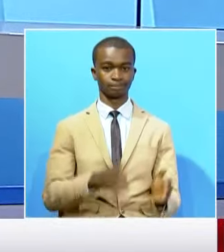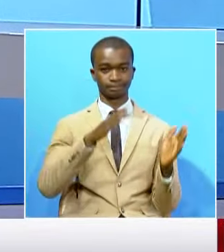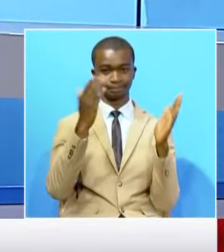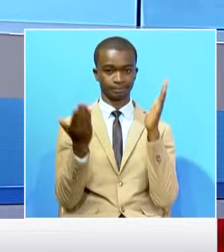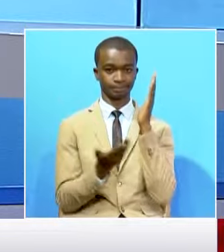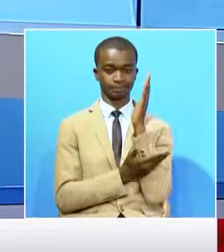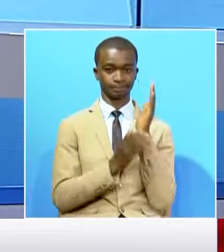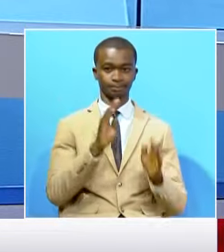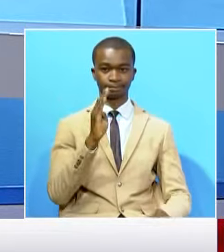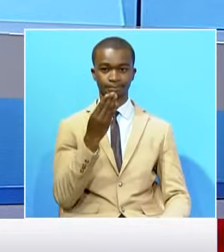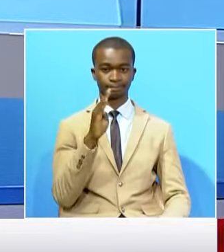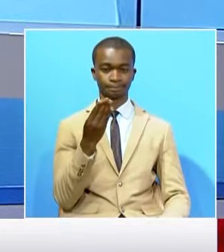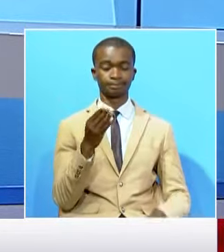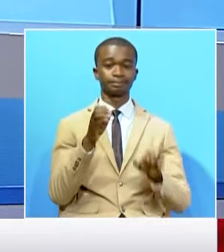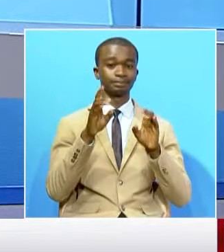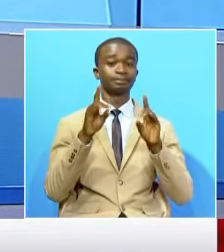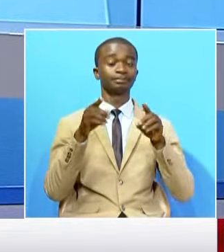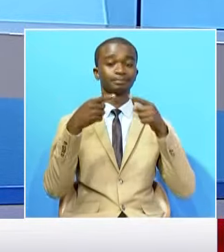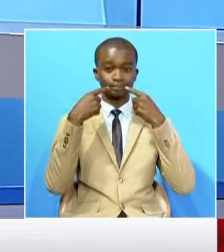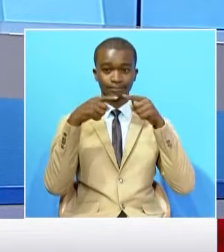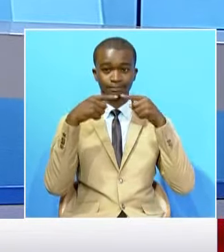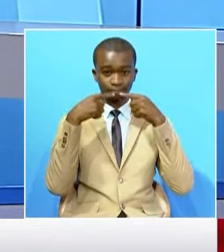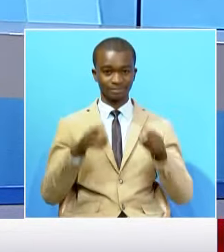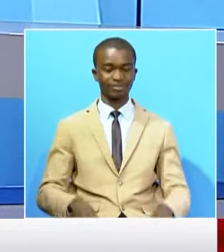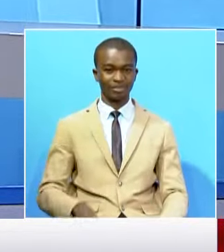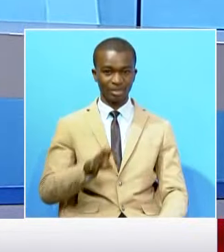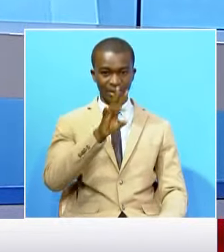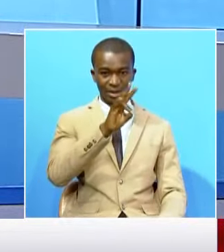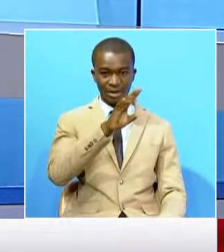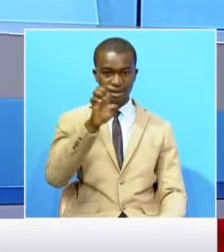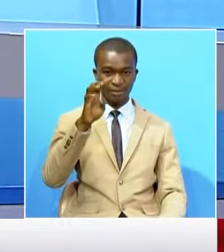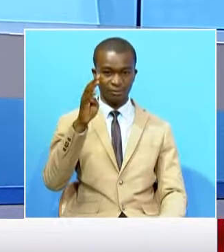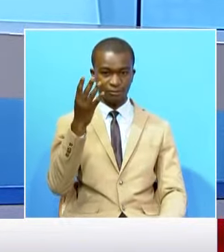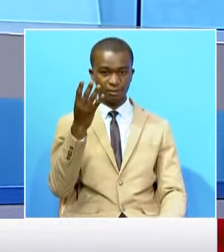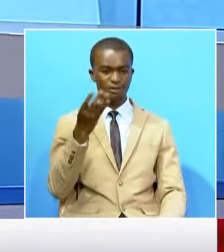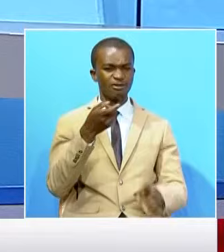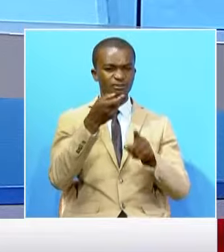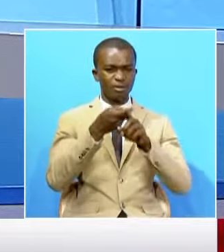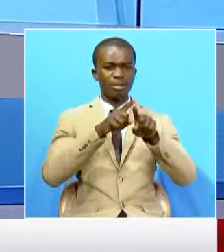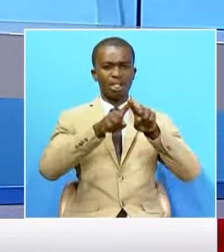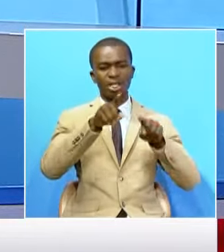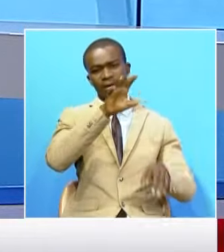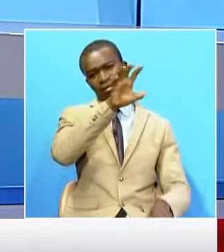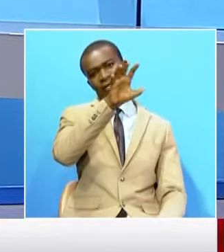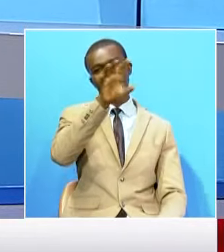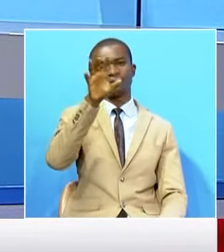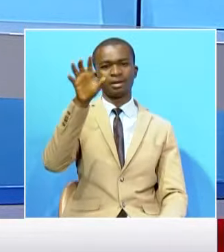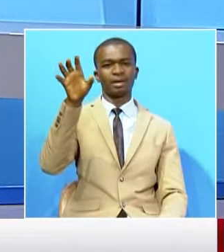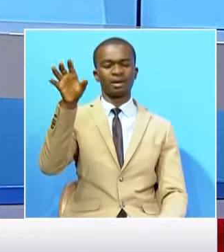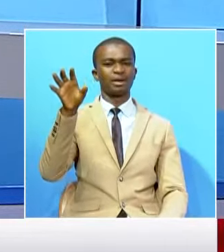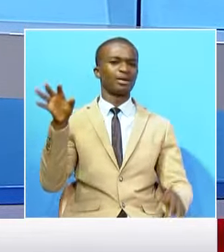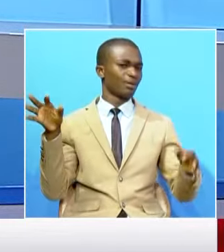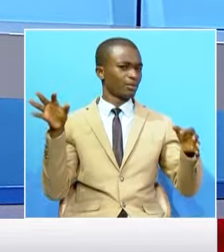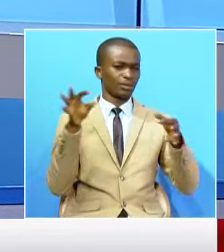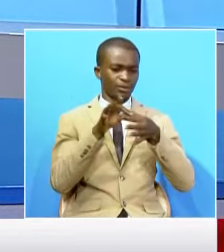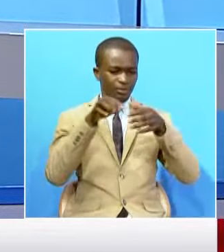Welcome back on our education segment. 704 students from across the country have taken part in this year's